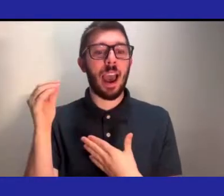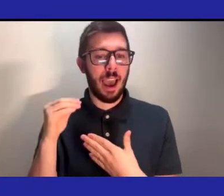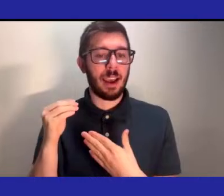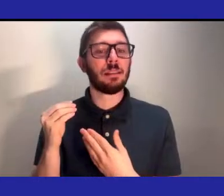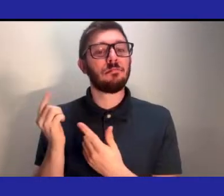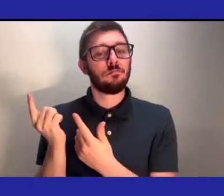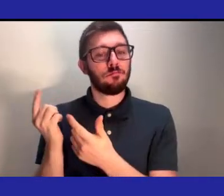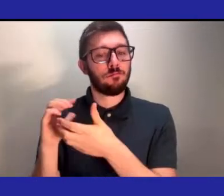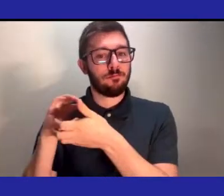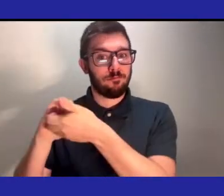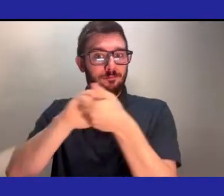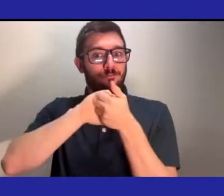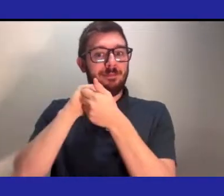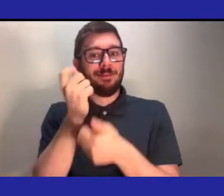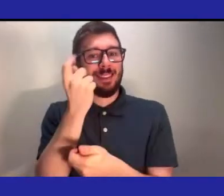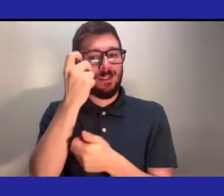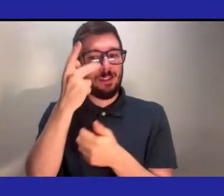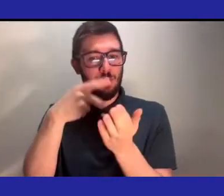hospital